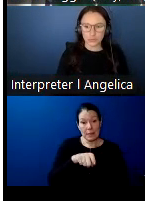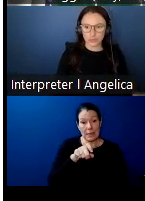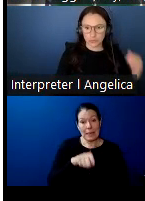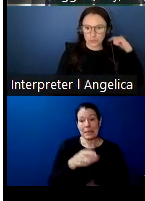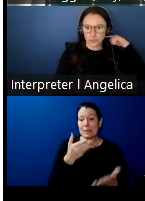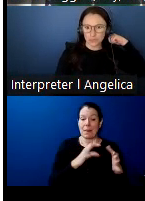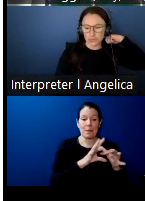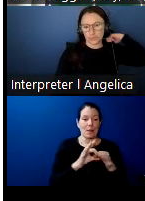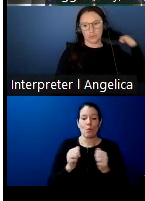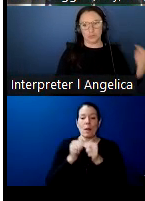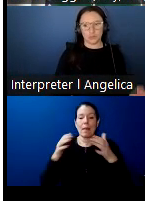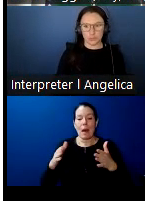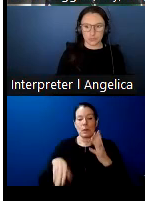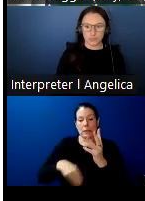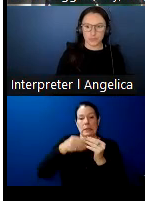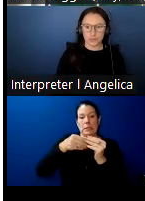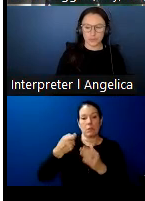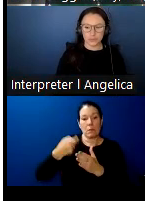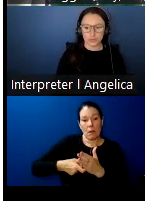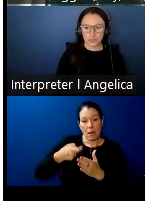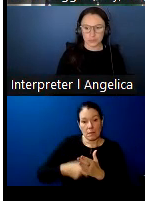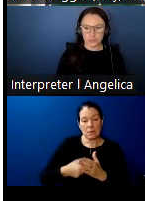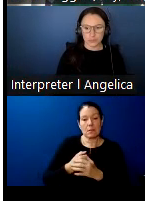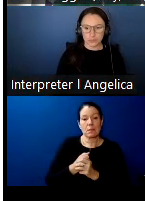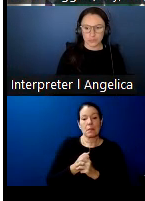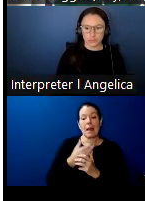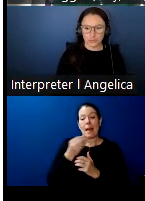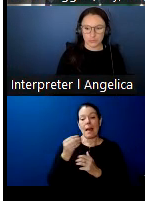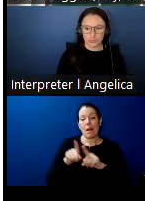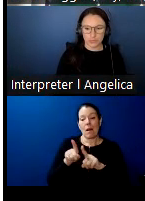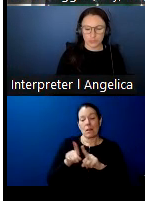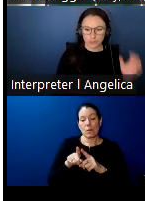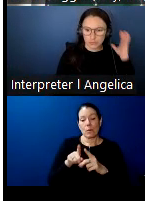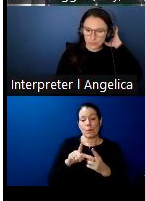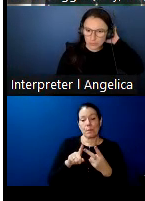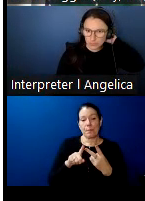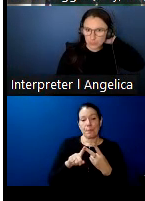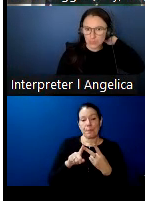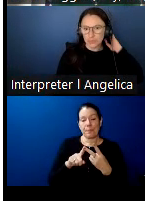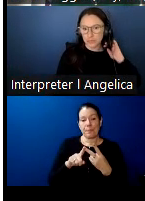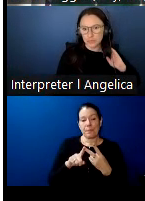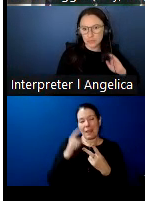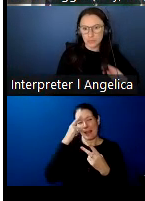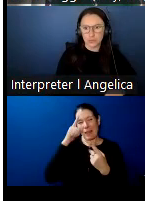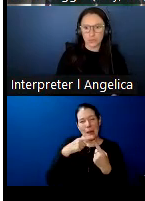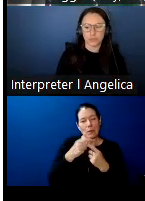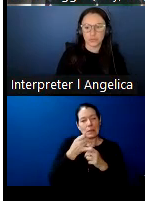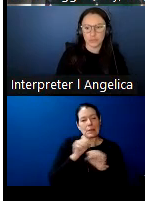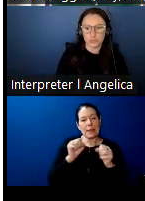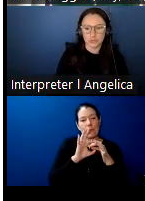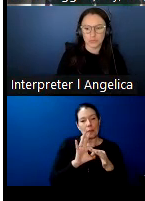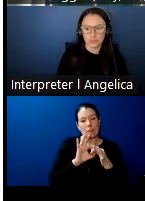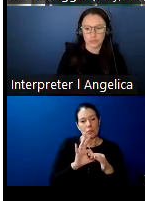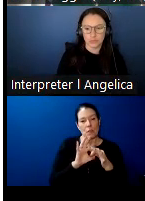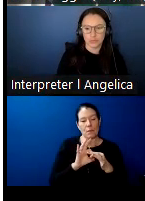potentially without additional expense. And then also considering safe relationships, whether